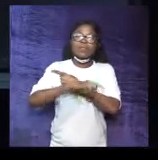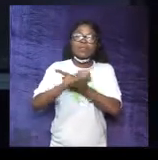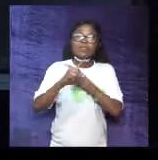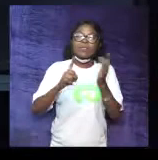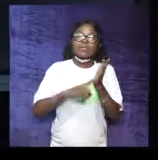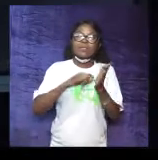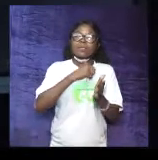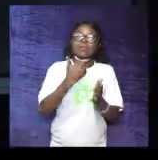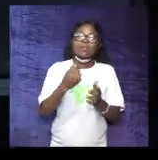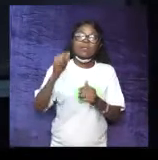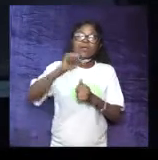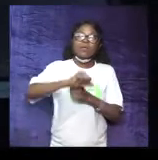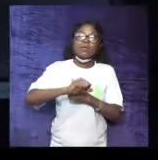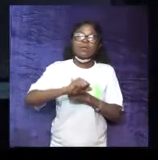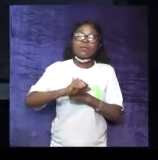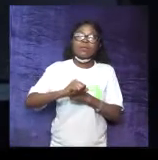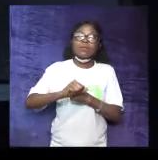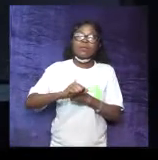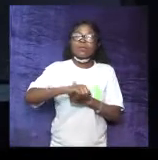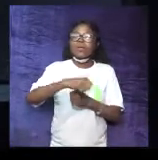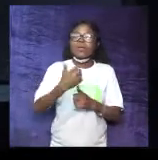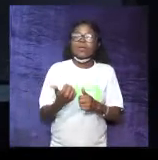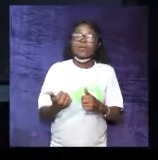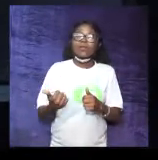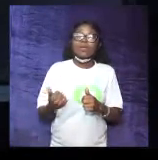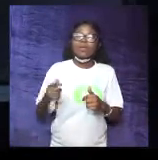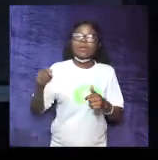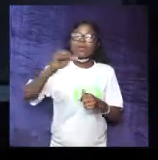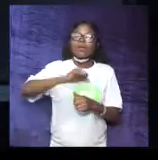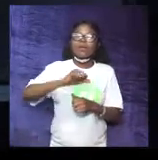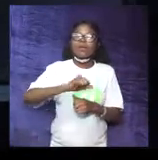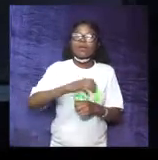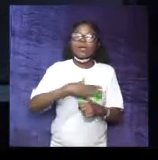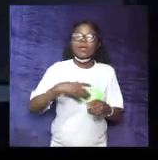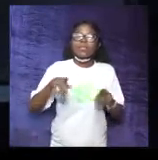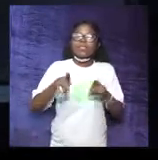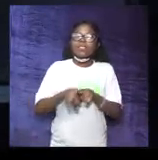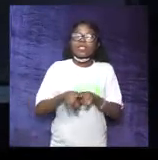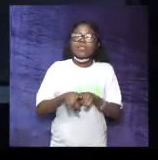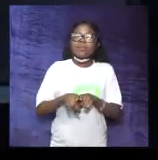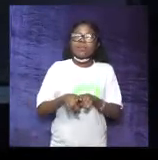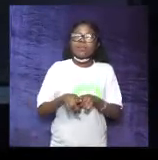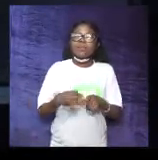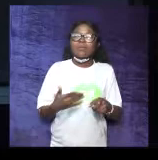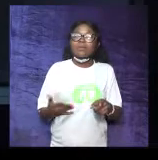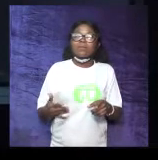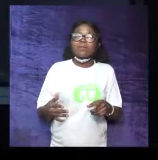is an angle, this is an angle, this is also an angle. And the same thing at this